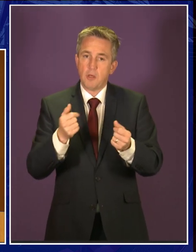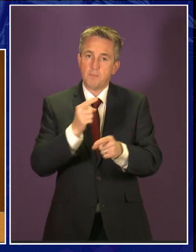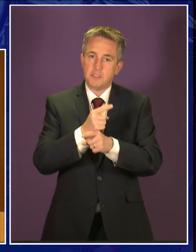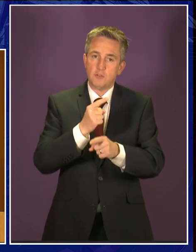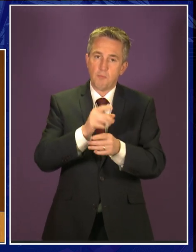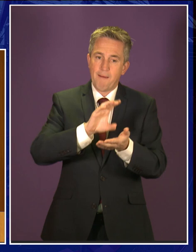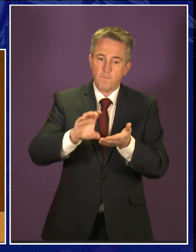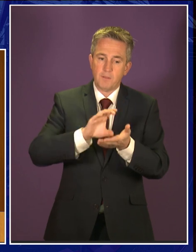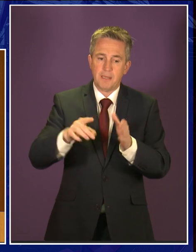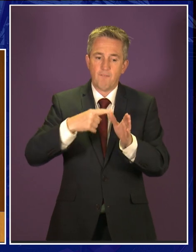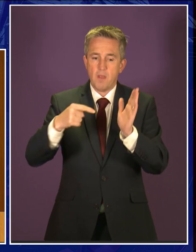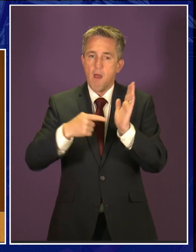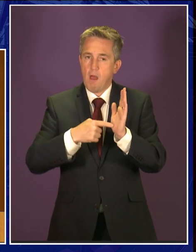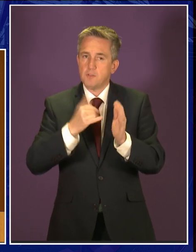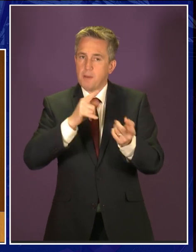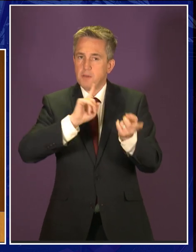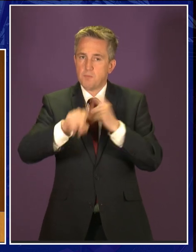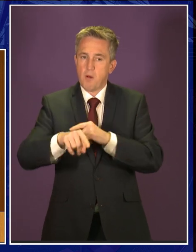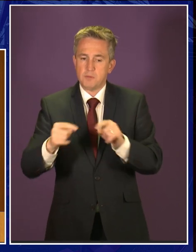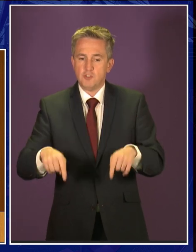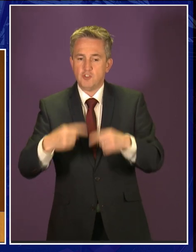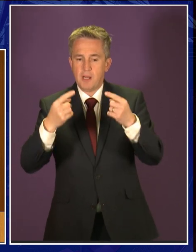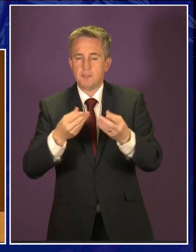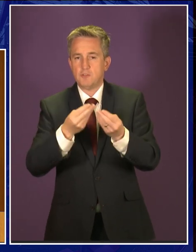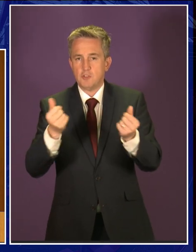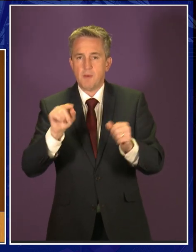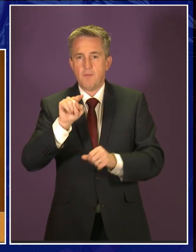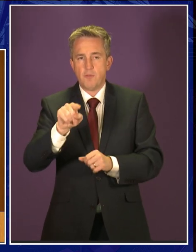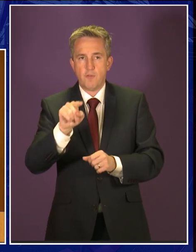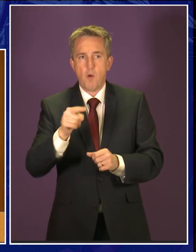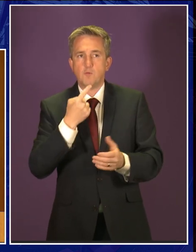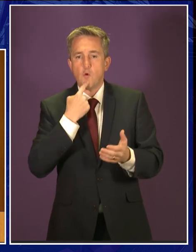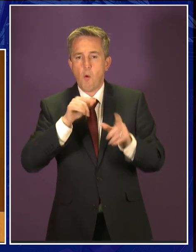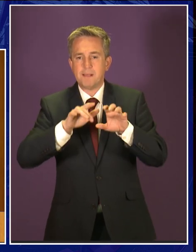funding for the arts. So maybe you need to get in there and challenge some of those remarks.